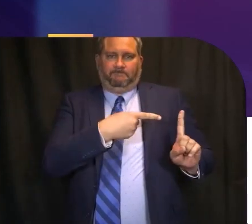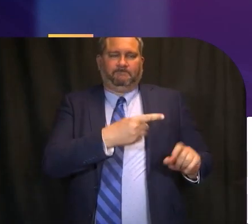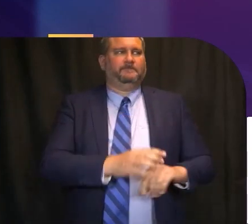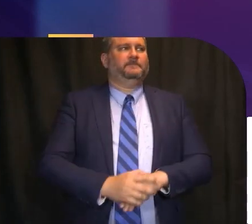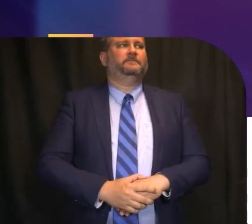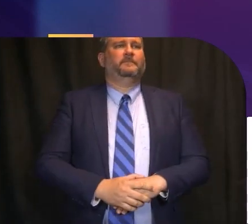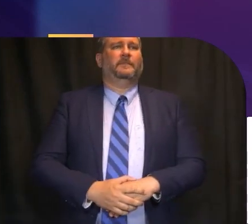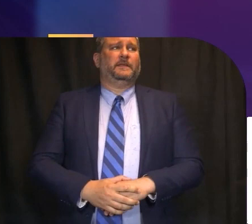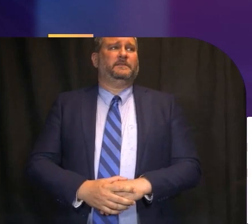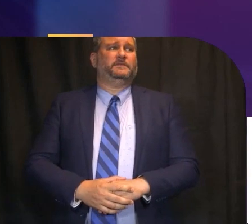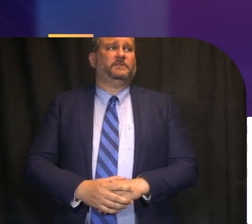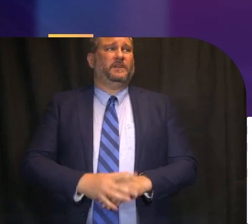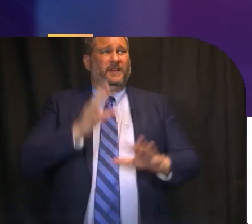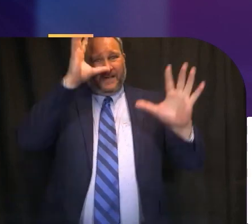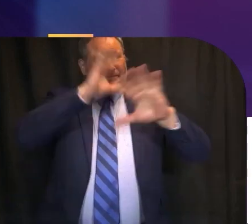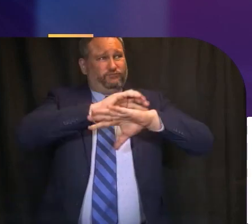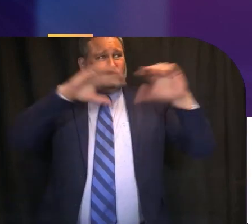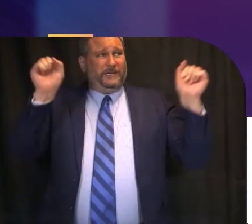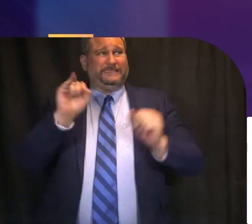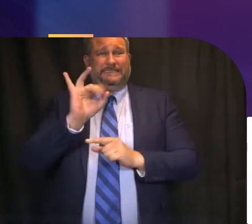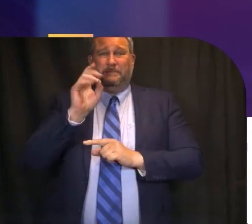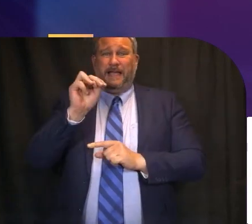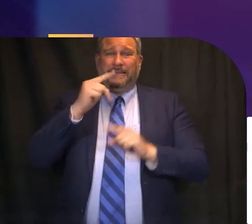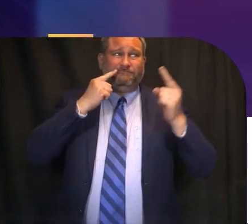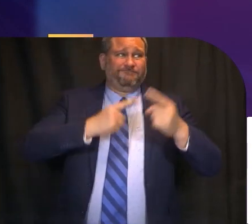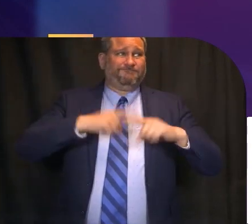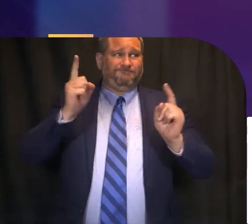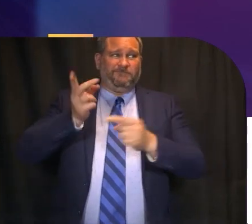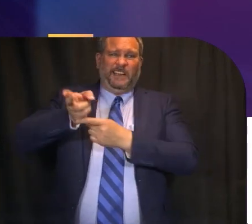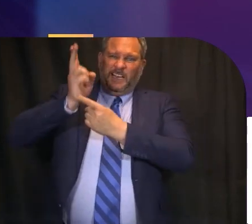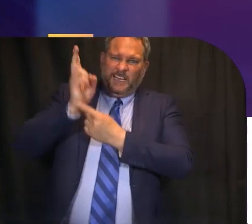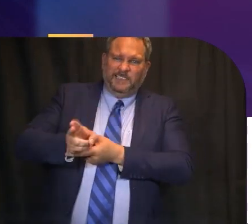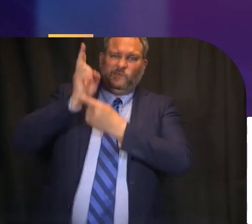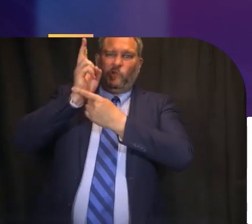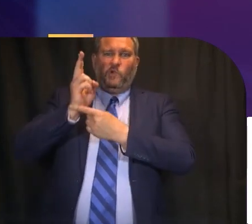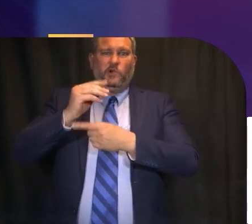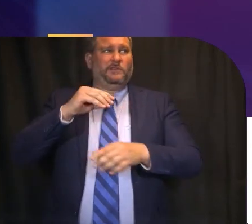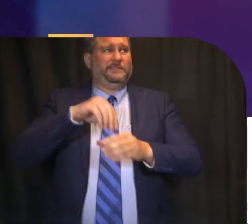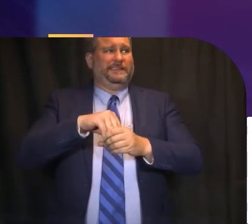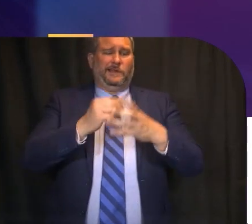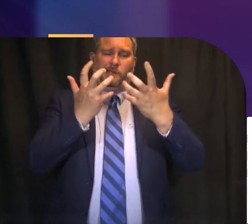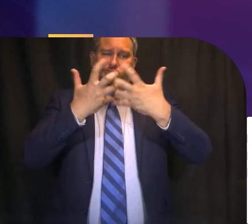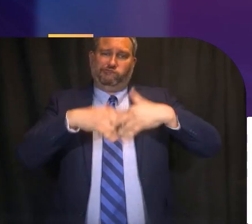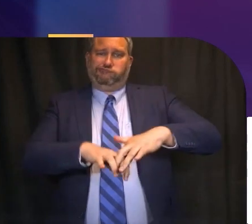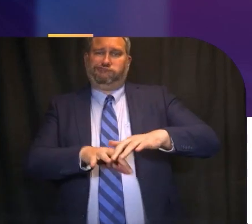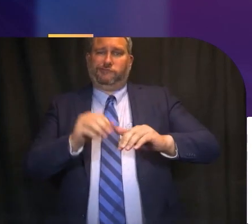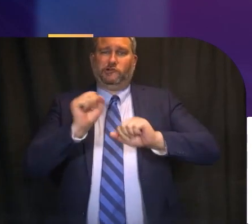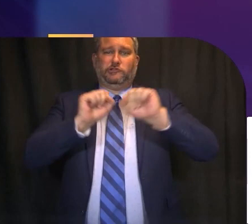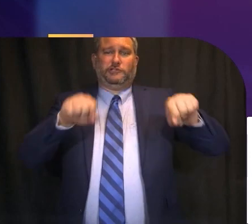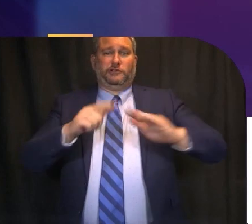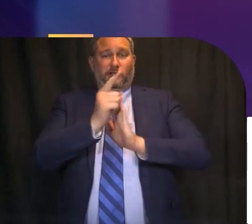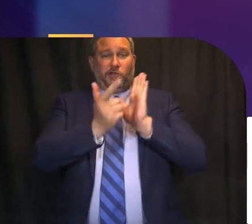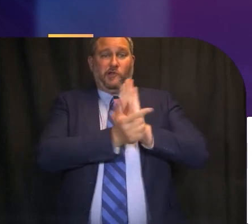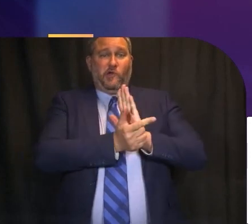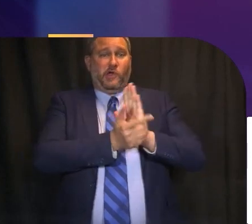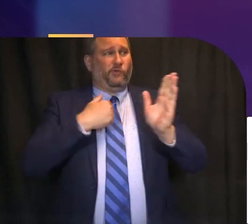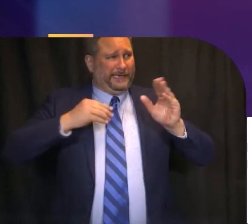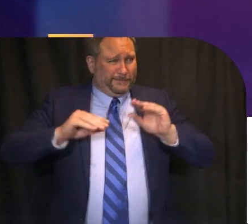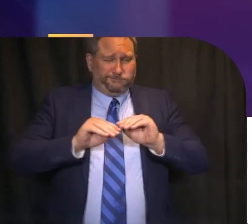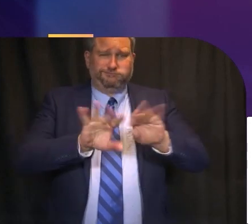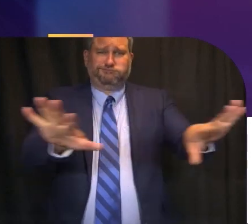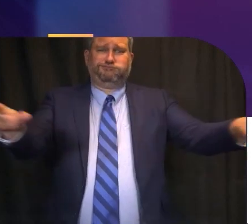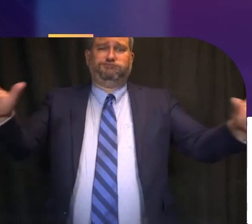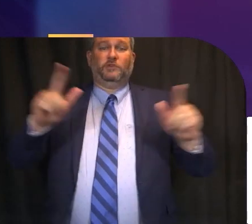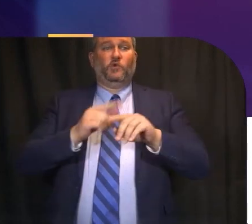out comprehensive investments to make our roads safer for all users, including people with disabilities. And we're distributing billions of dollars to